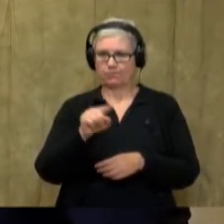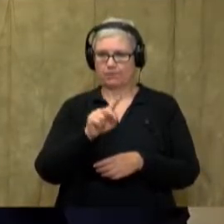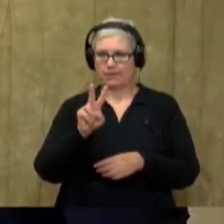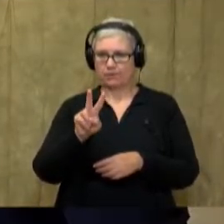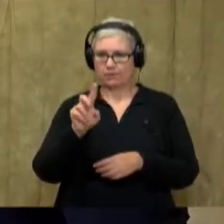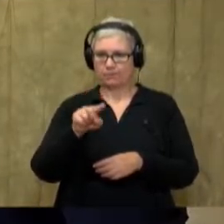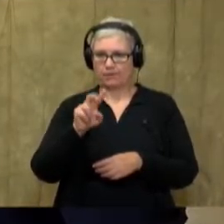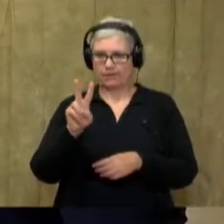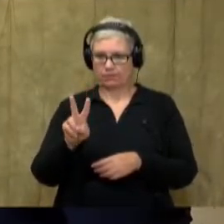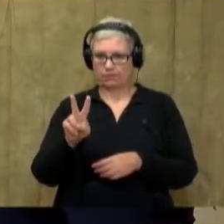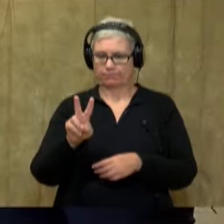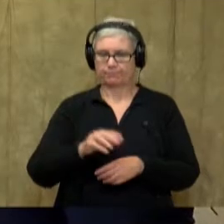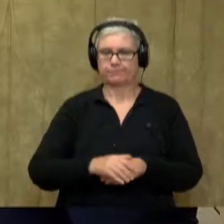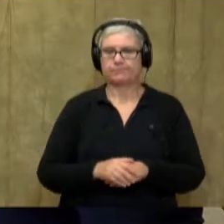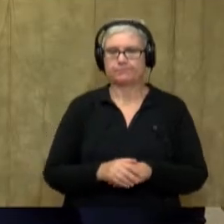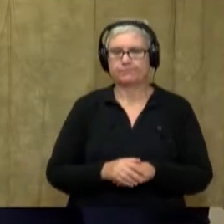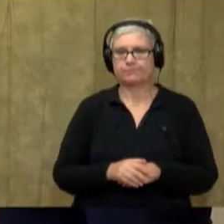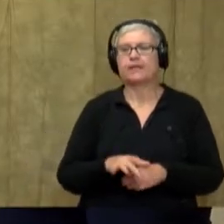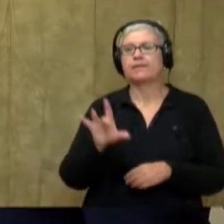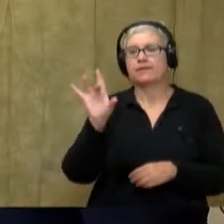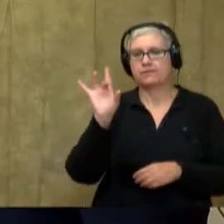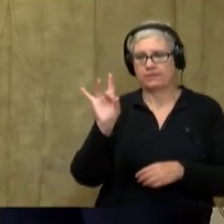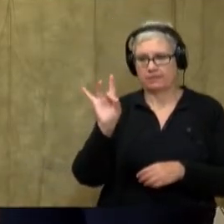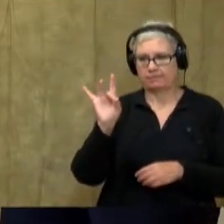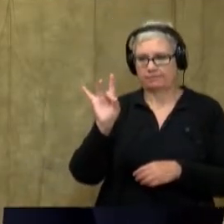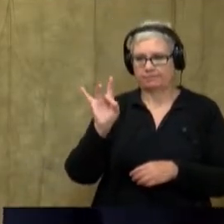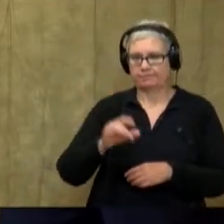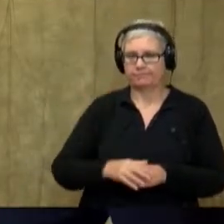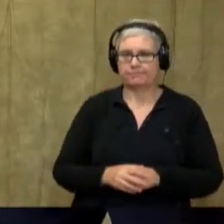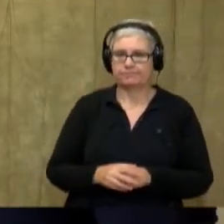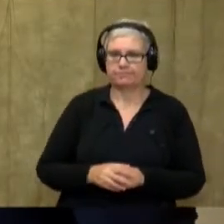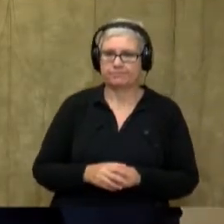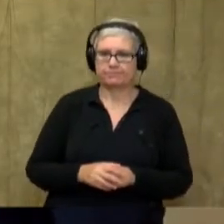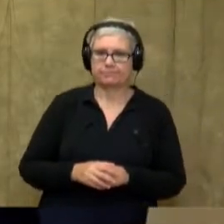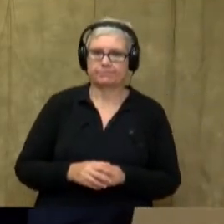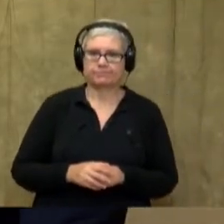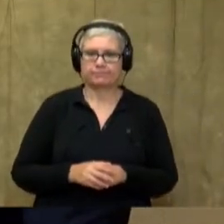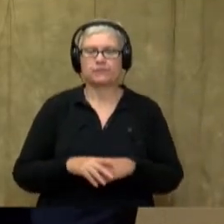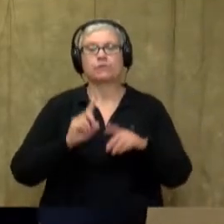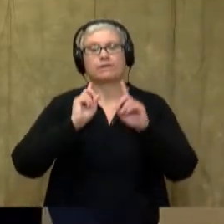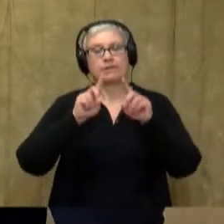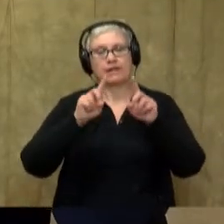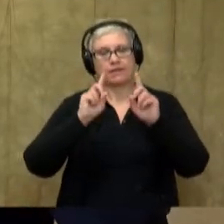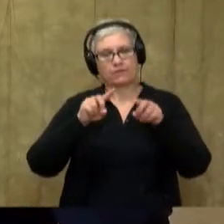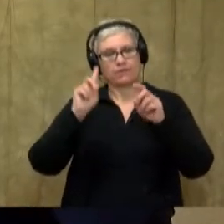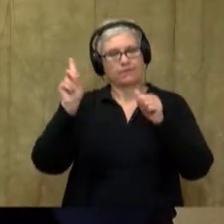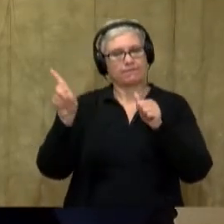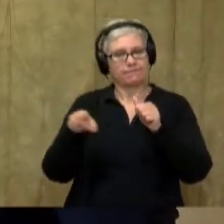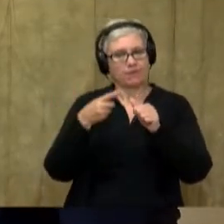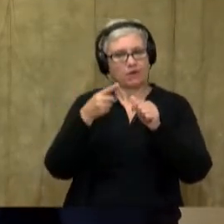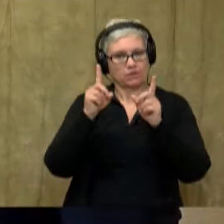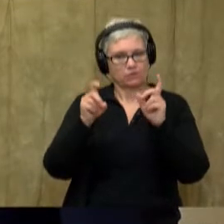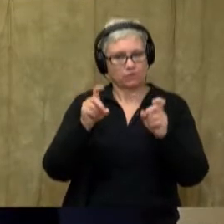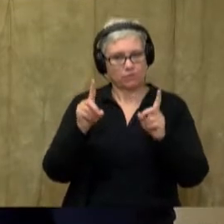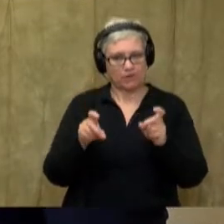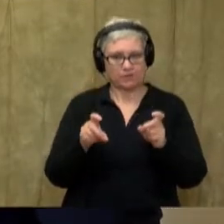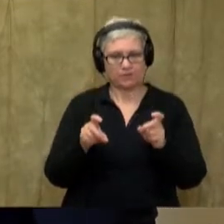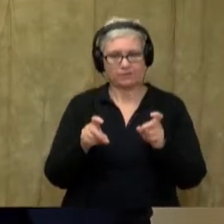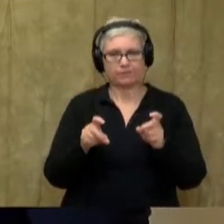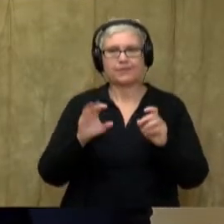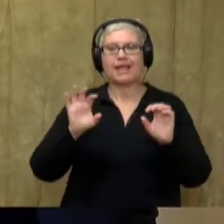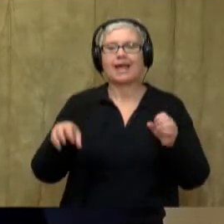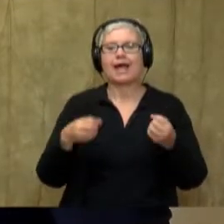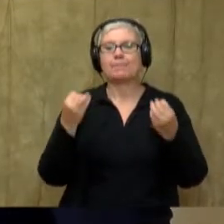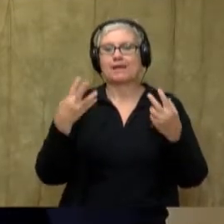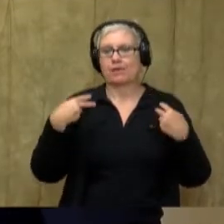dimension. Okay, and there are 8 of those. So we've kind of answered that first question that I posed in terms of how many of each